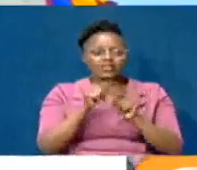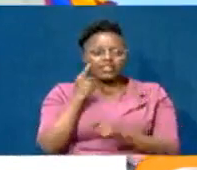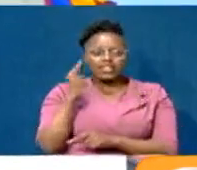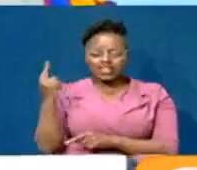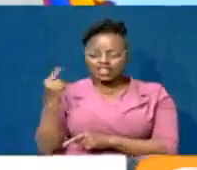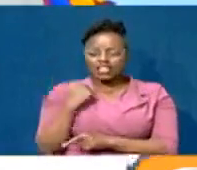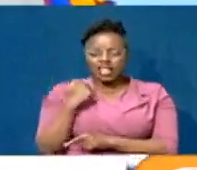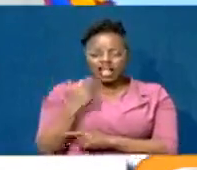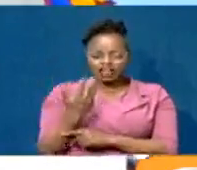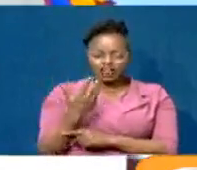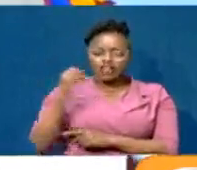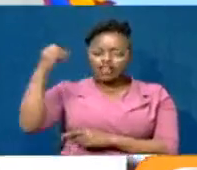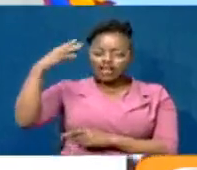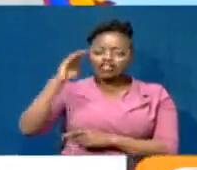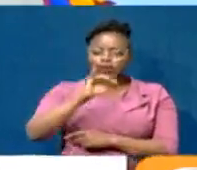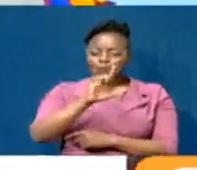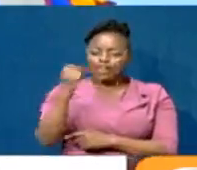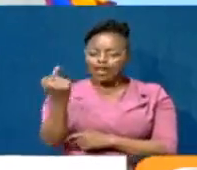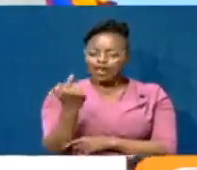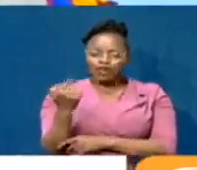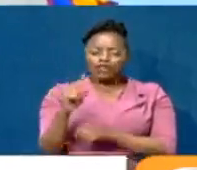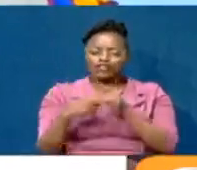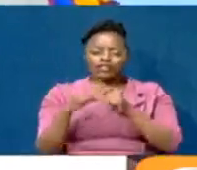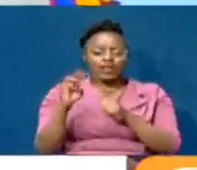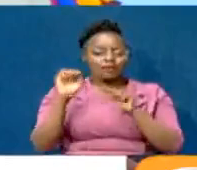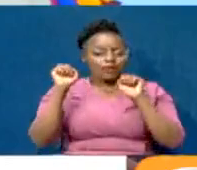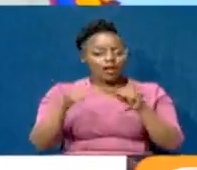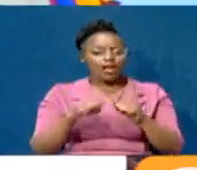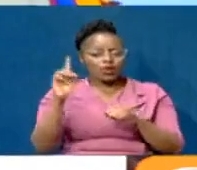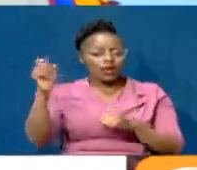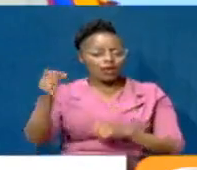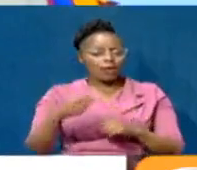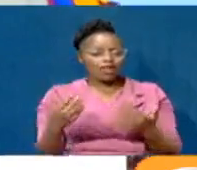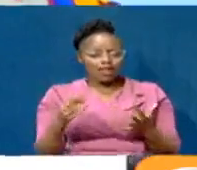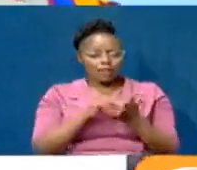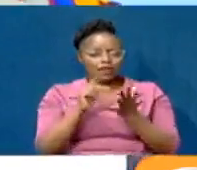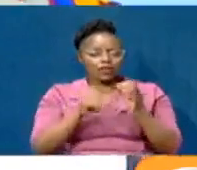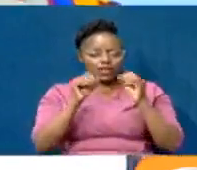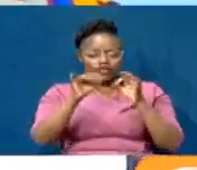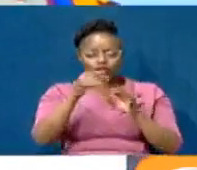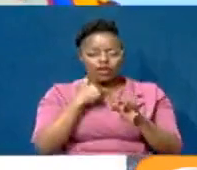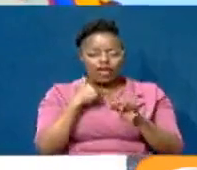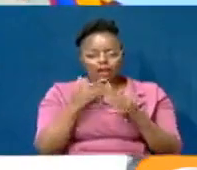run the electrical bill alone could be 70 million per month. And therefore, if you have been